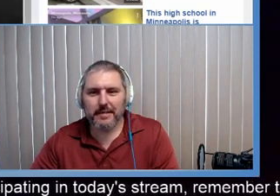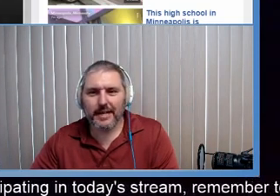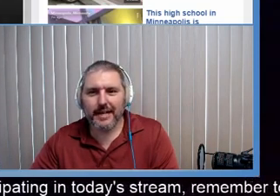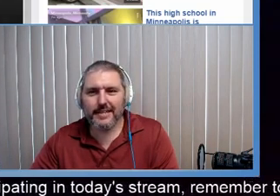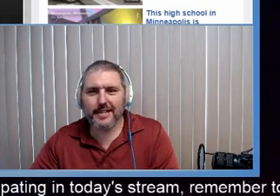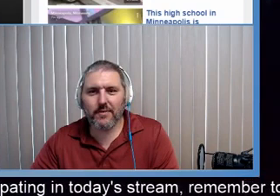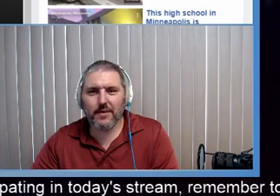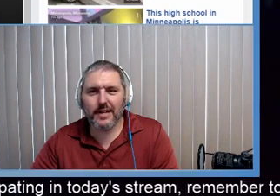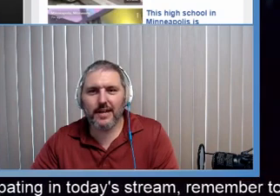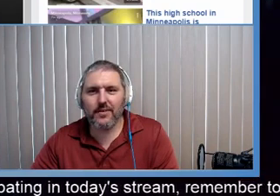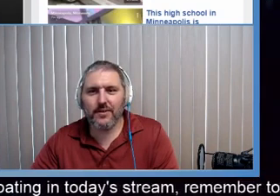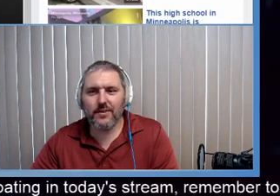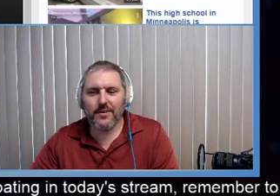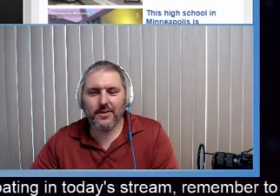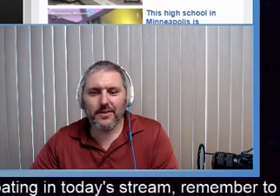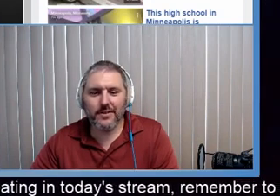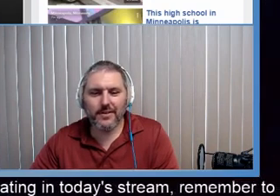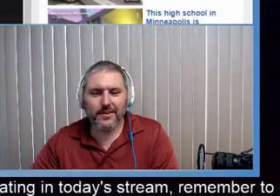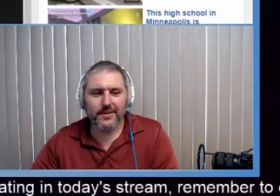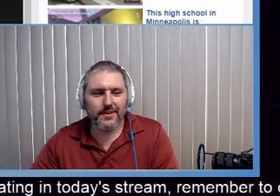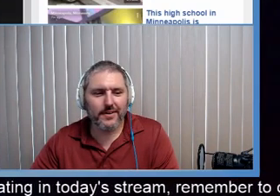Can't blame a guy. He's got to work out.